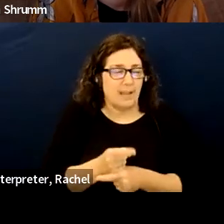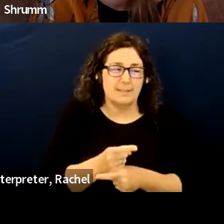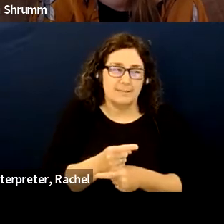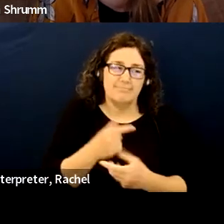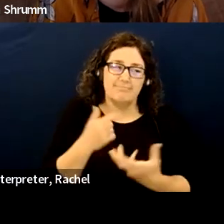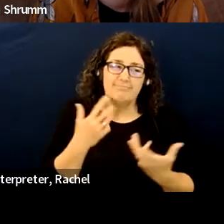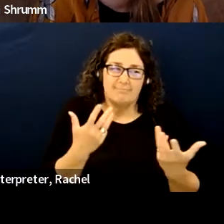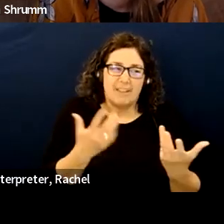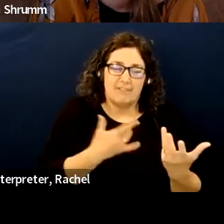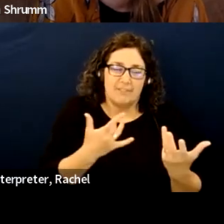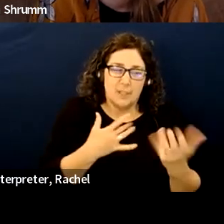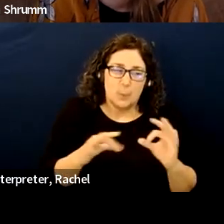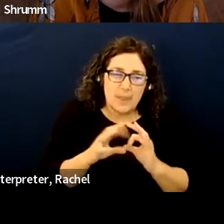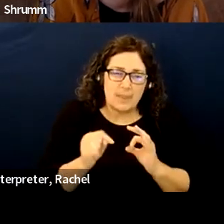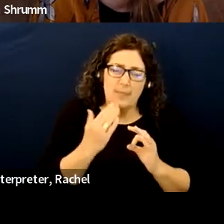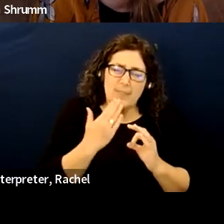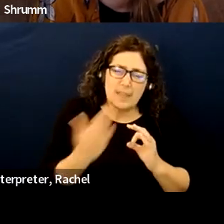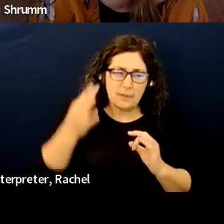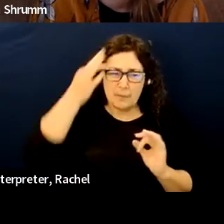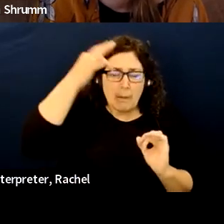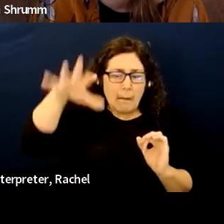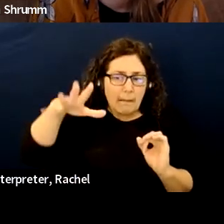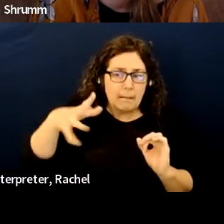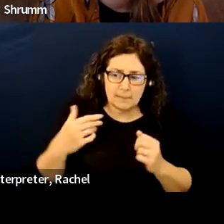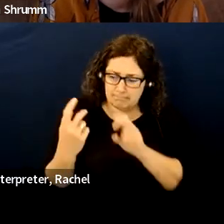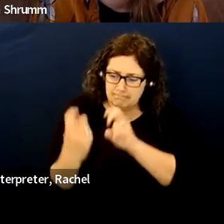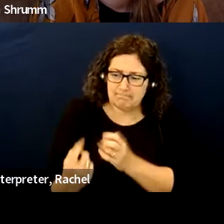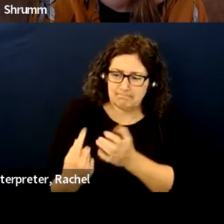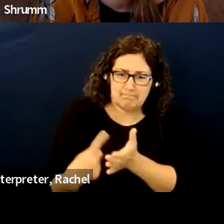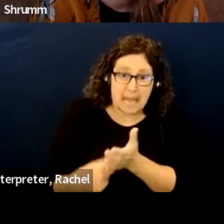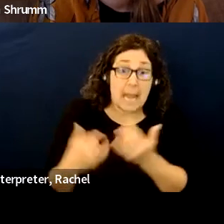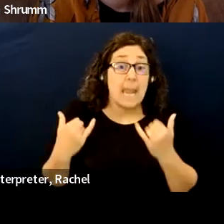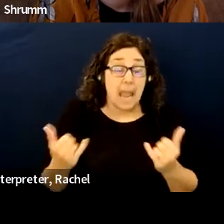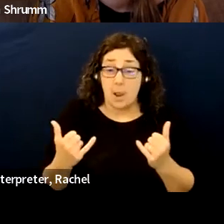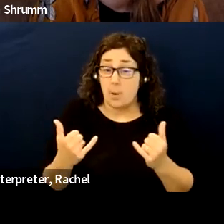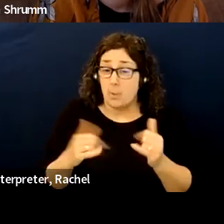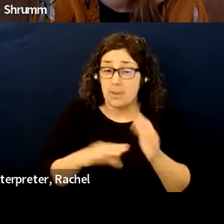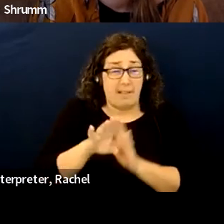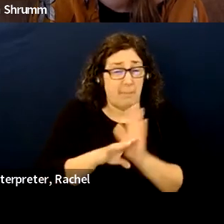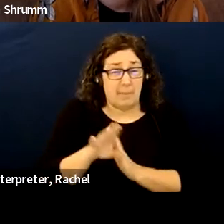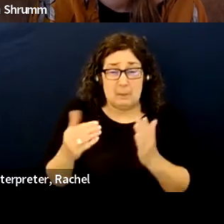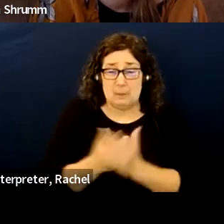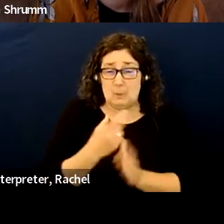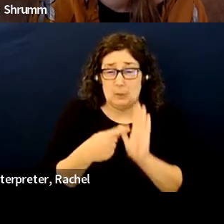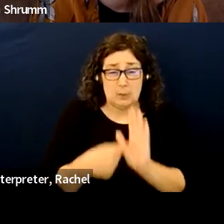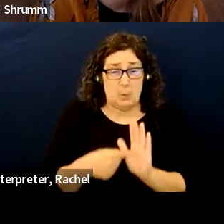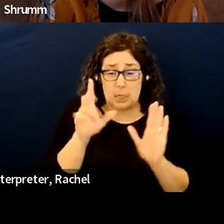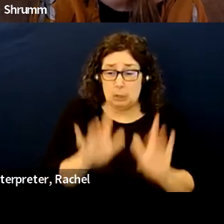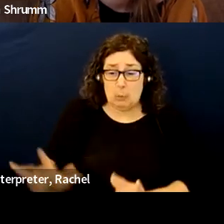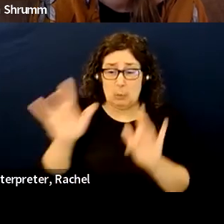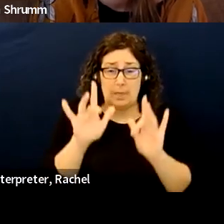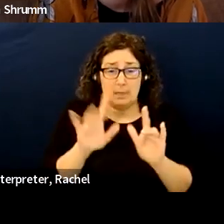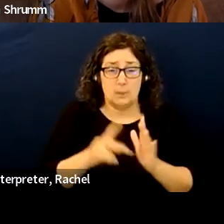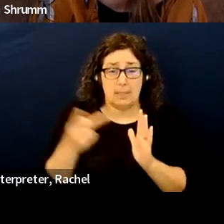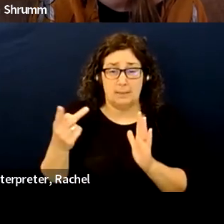there. Thank you so much for planting this seed. Like, let's have a conversation. And now we've created the show and toured it twice. So I